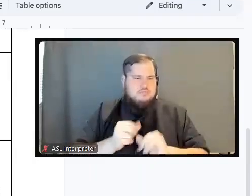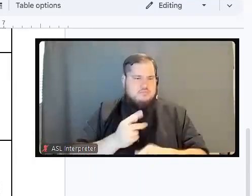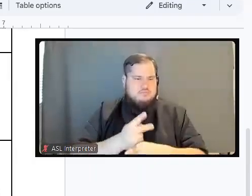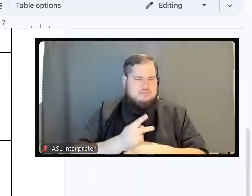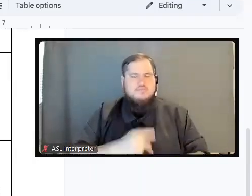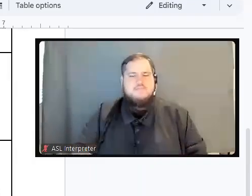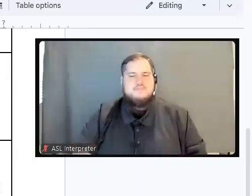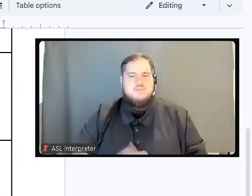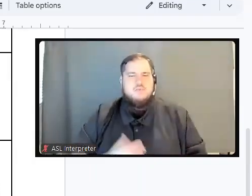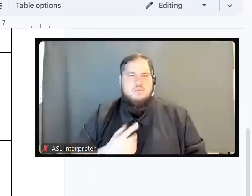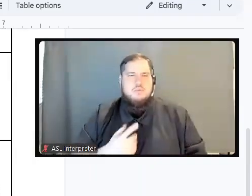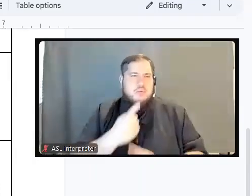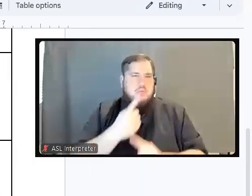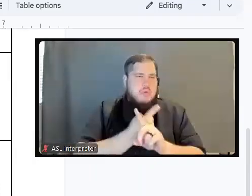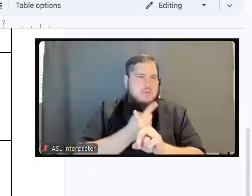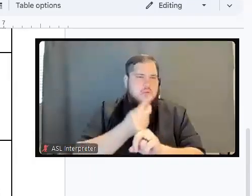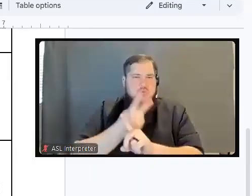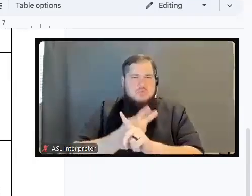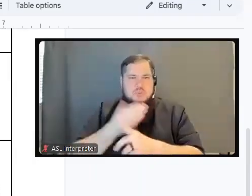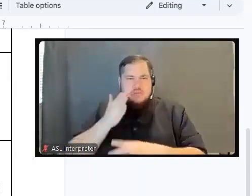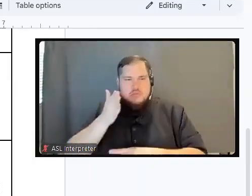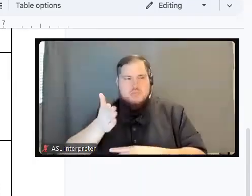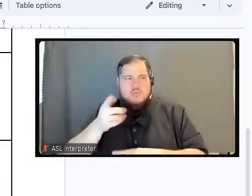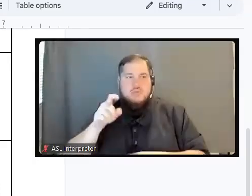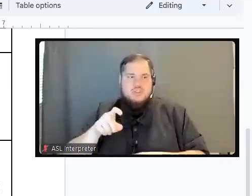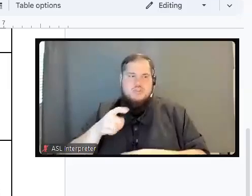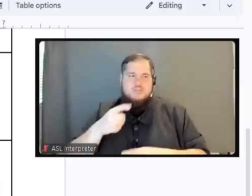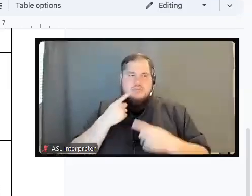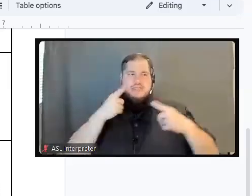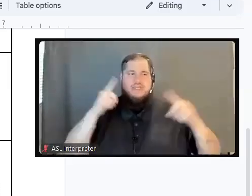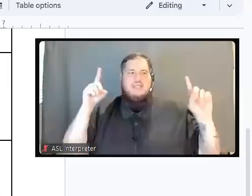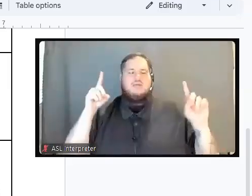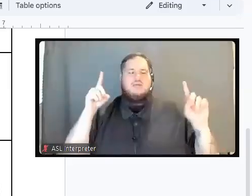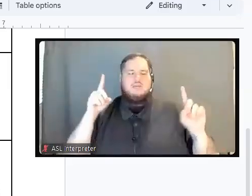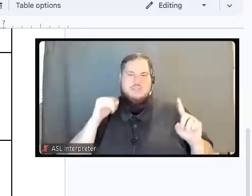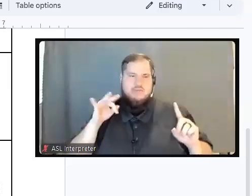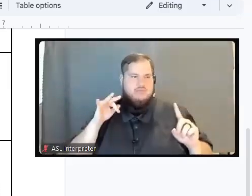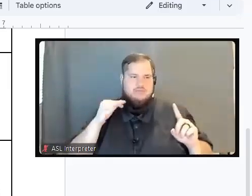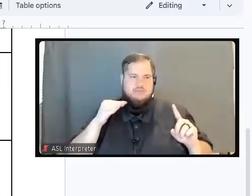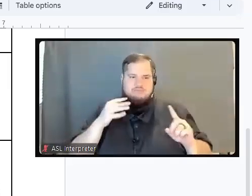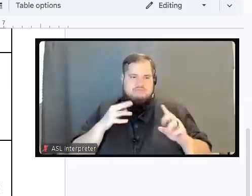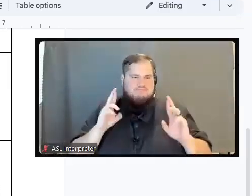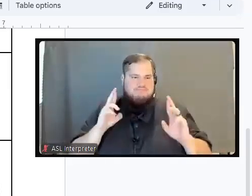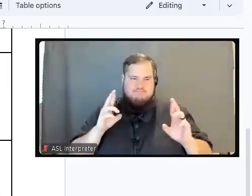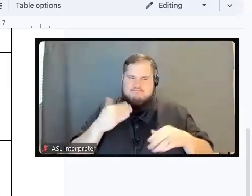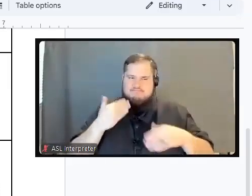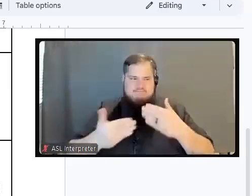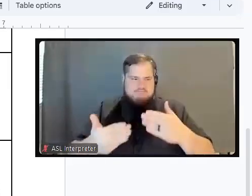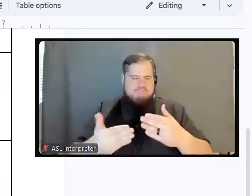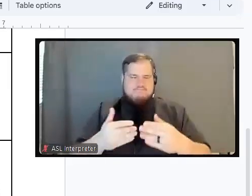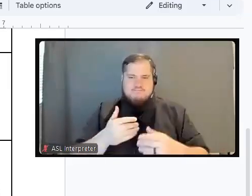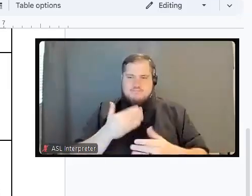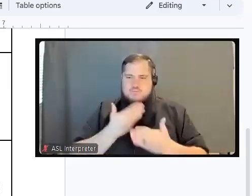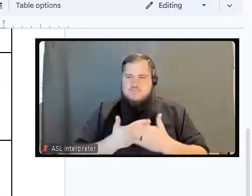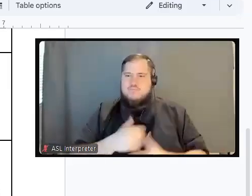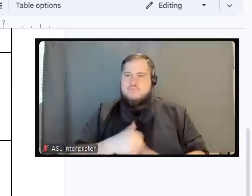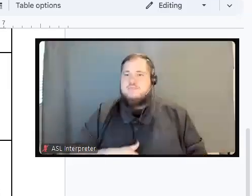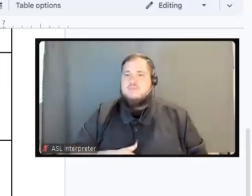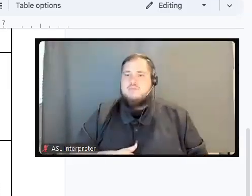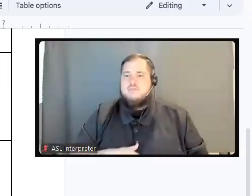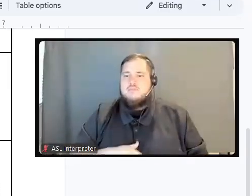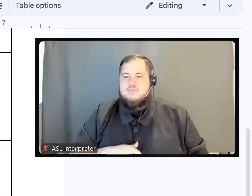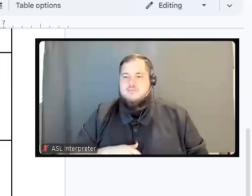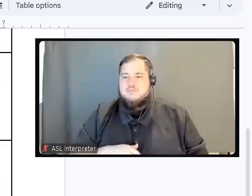or two, we should be able to make an announcement if all goes well. Tanya, I see your question in the